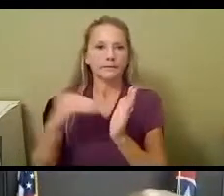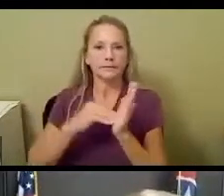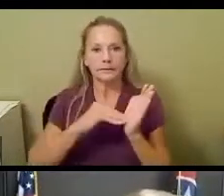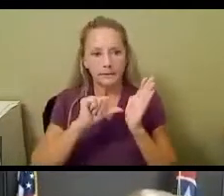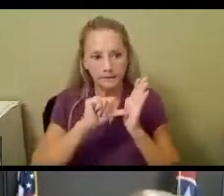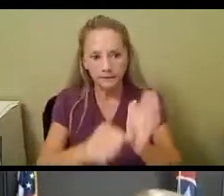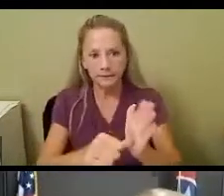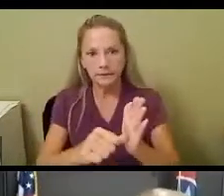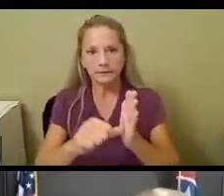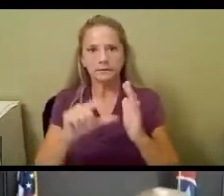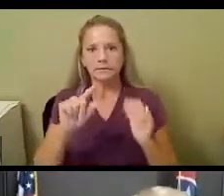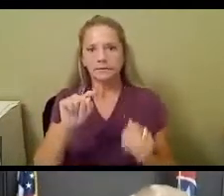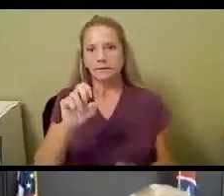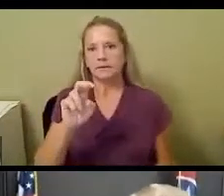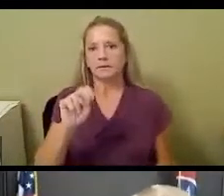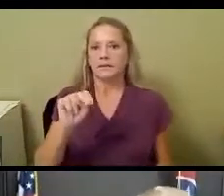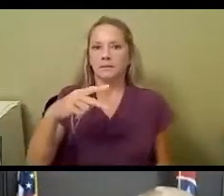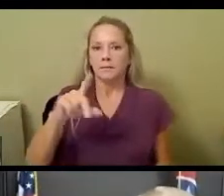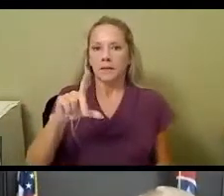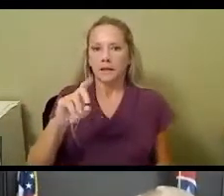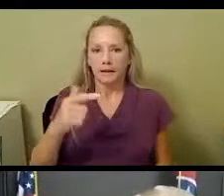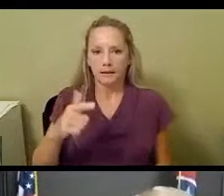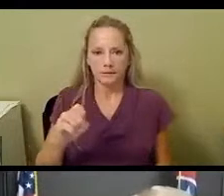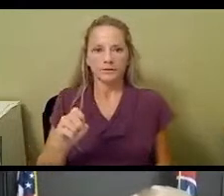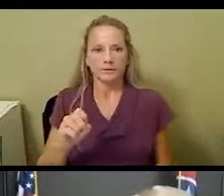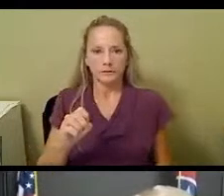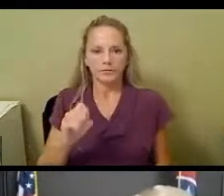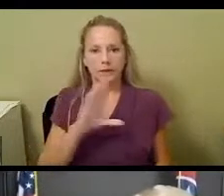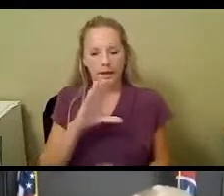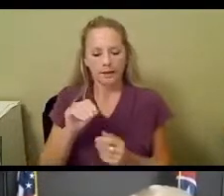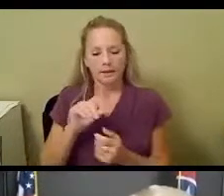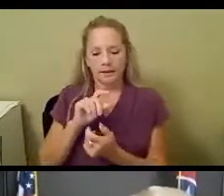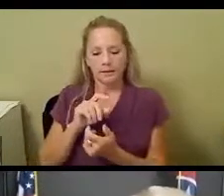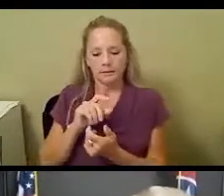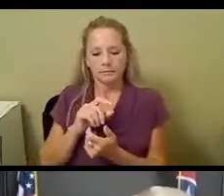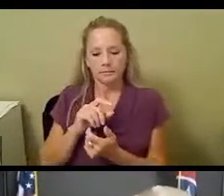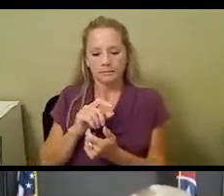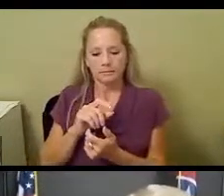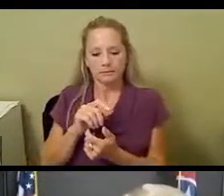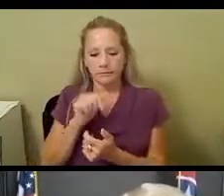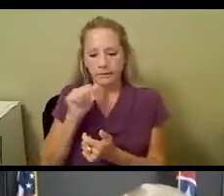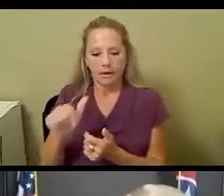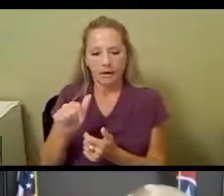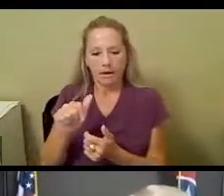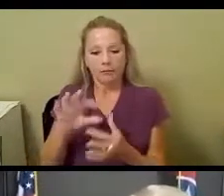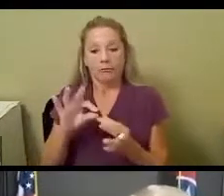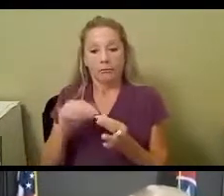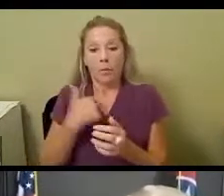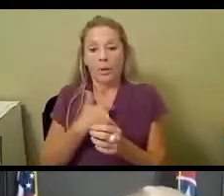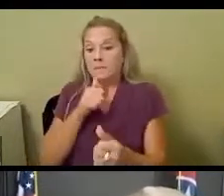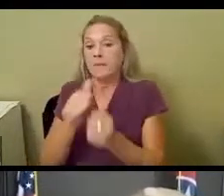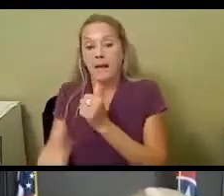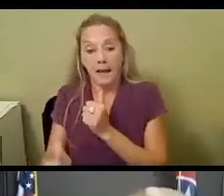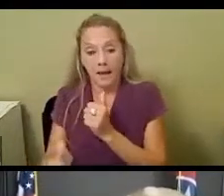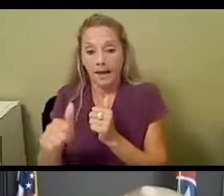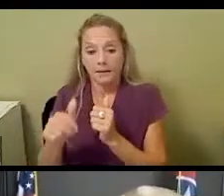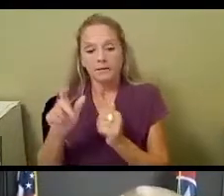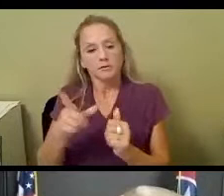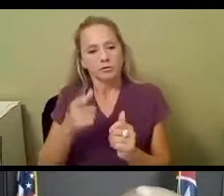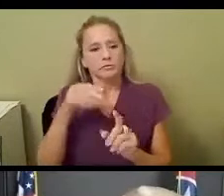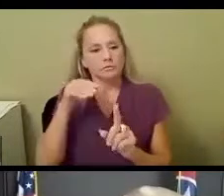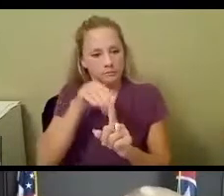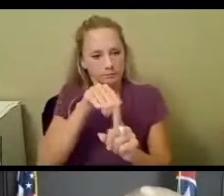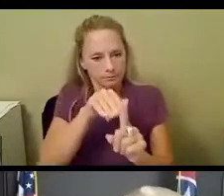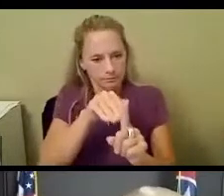of the Tennessee Pledge that are not specifically in something else that we've passed. But otherwise, I appreciate the discussion, and I don't recommend any